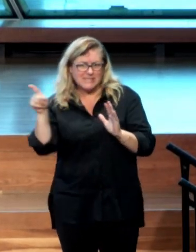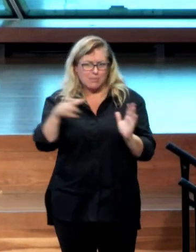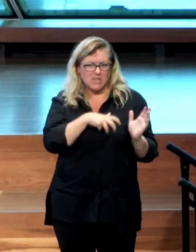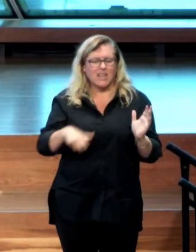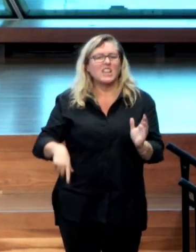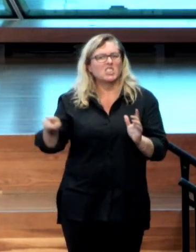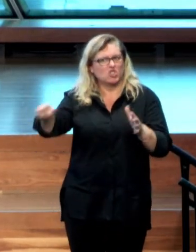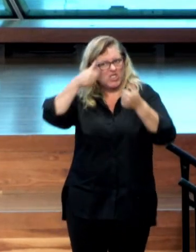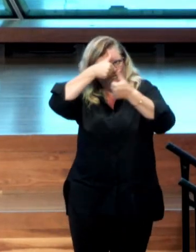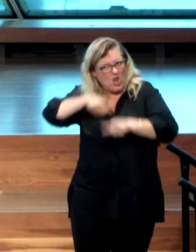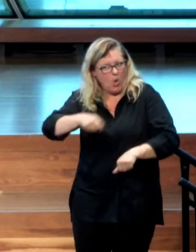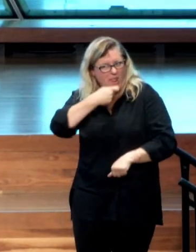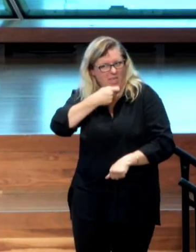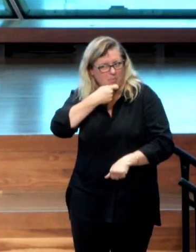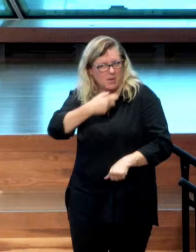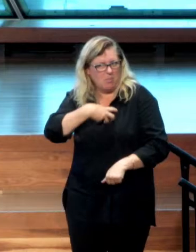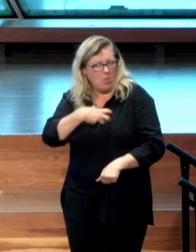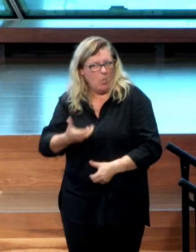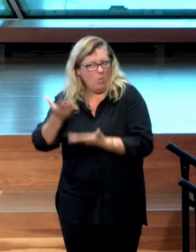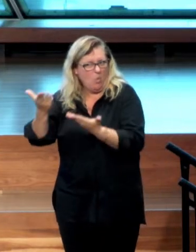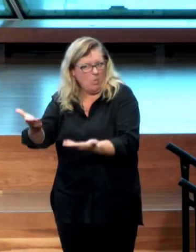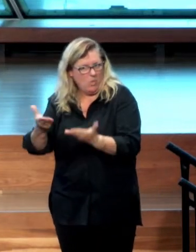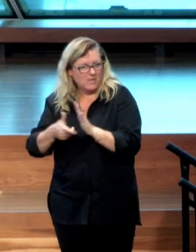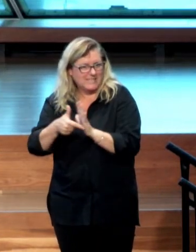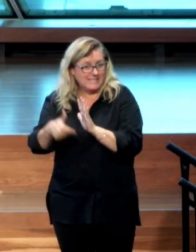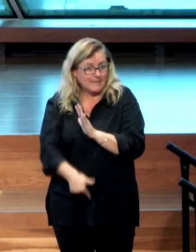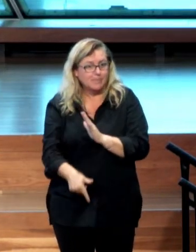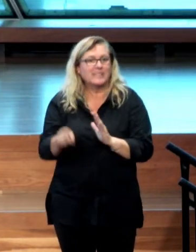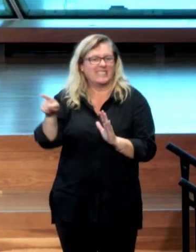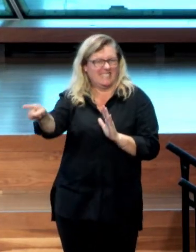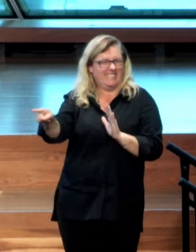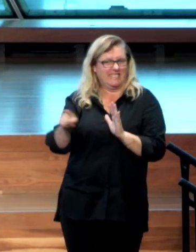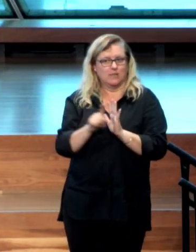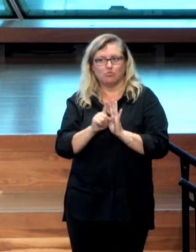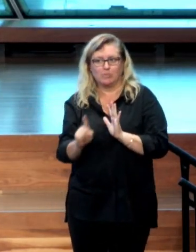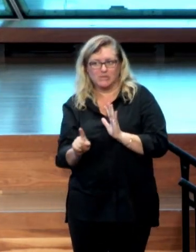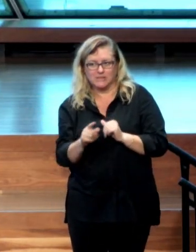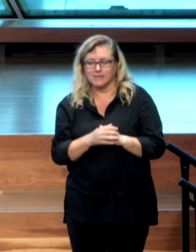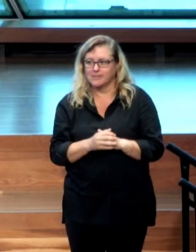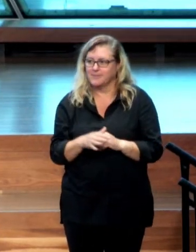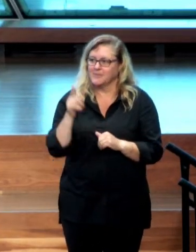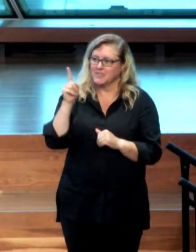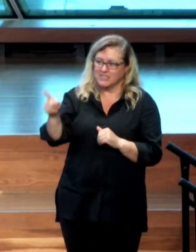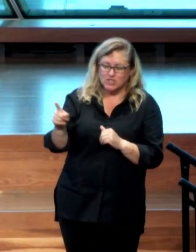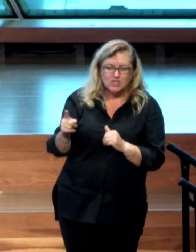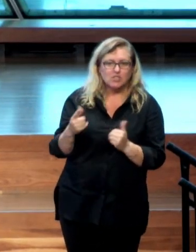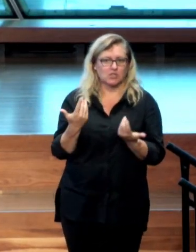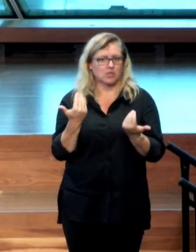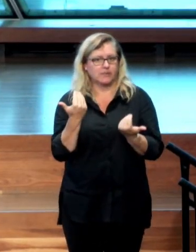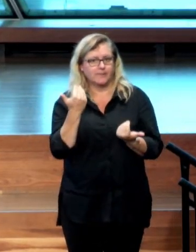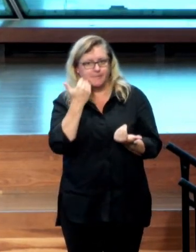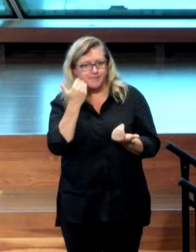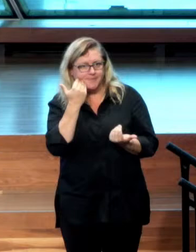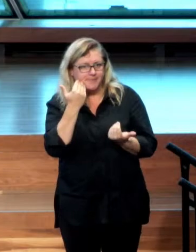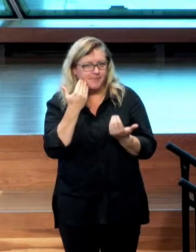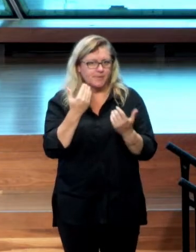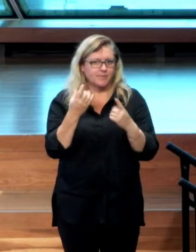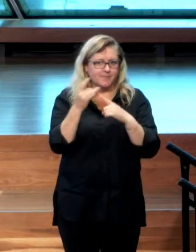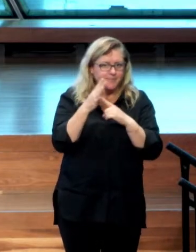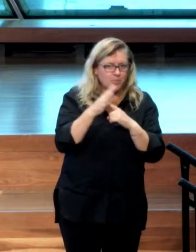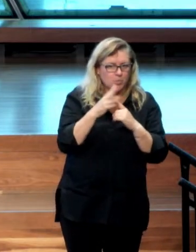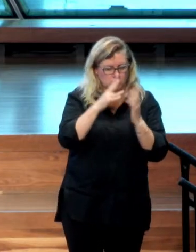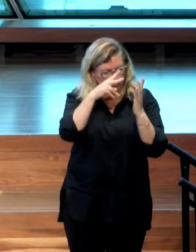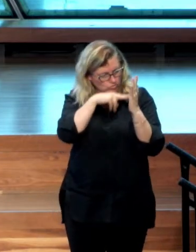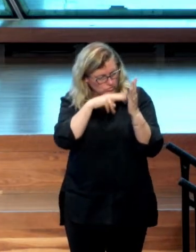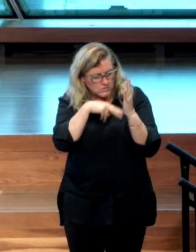little bit better, so I'll say it's Catherine representing the Premier. Catherine is a passionate champion of the importance of reading, writing and